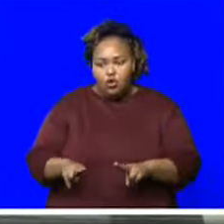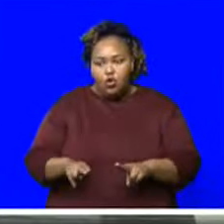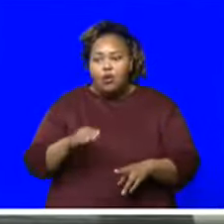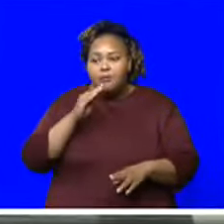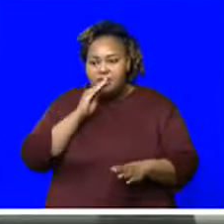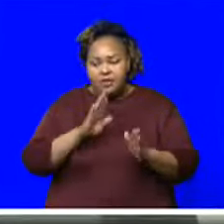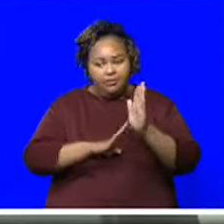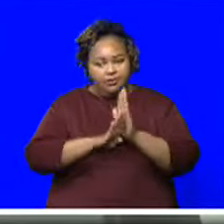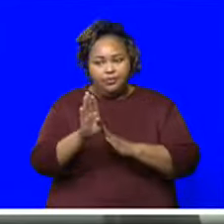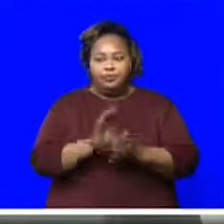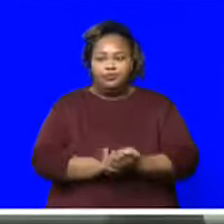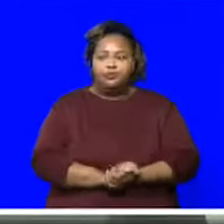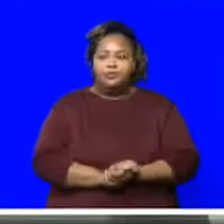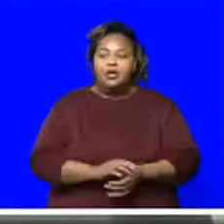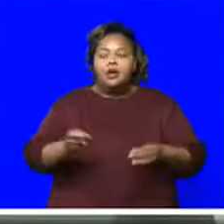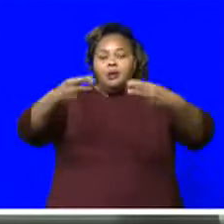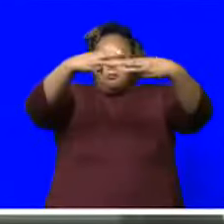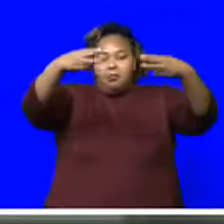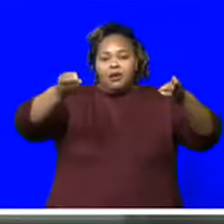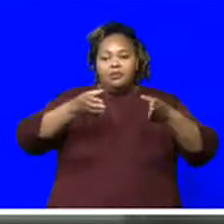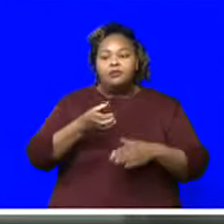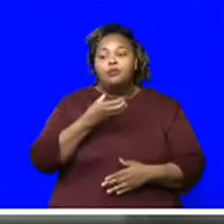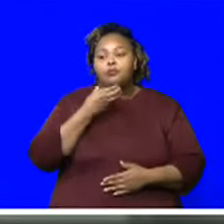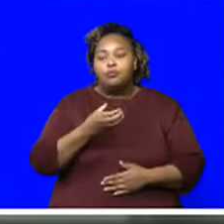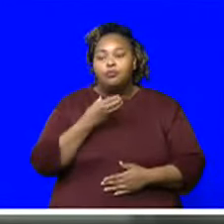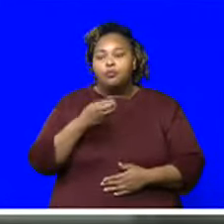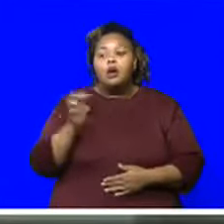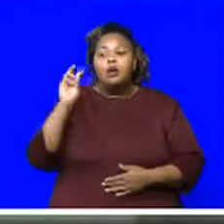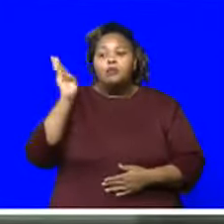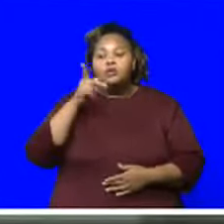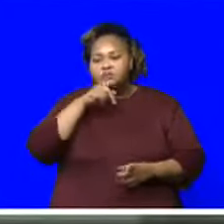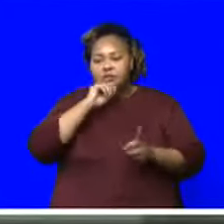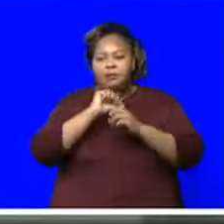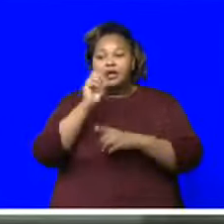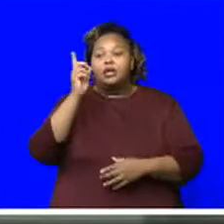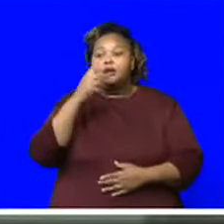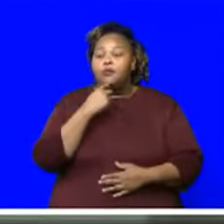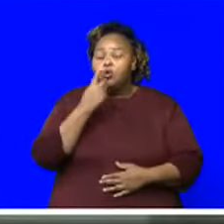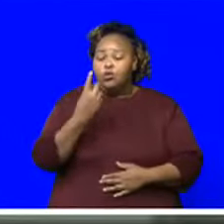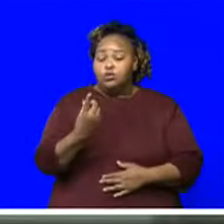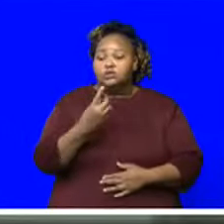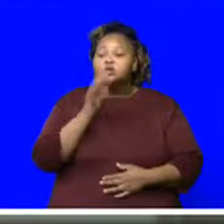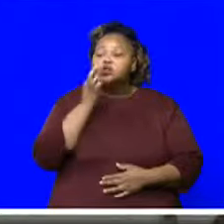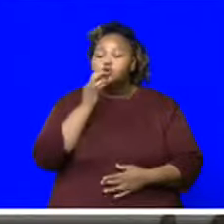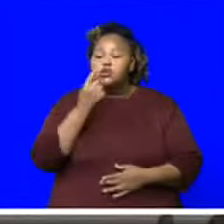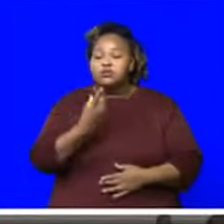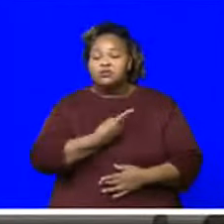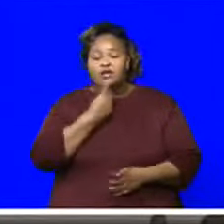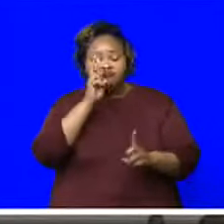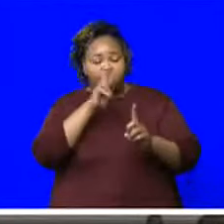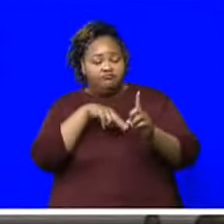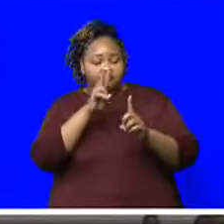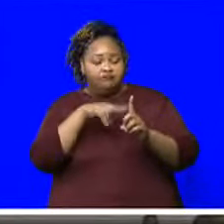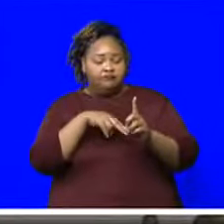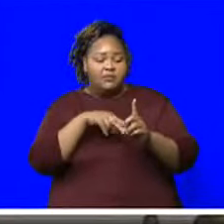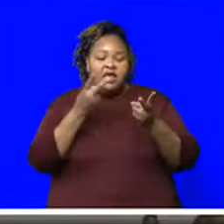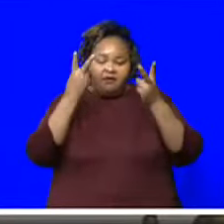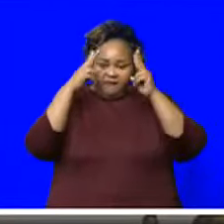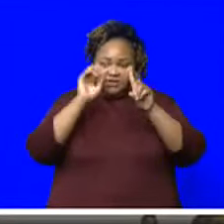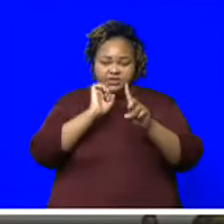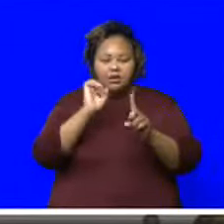Senate President Lindiwe Dlamini encourages the youth to do self-introspection in order to find their callings. Umuntu